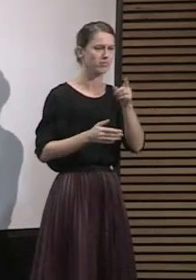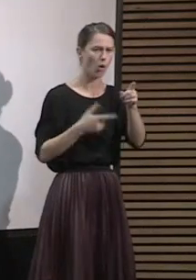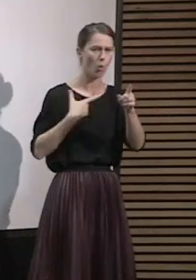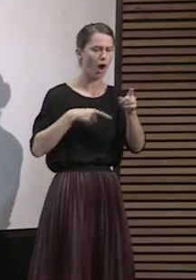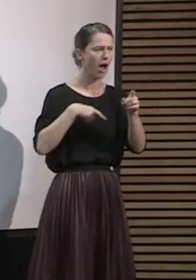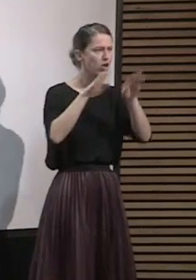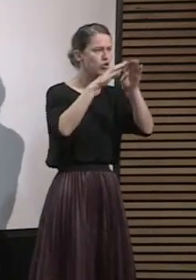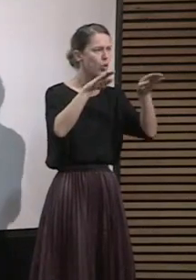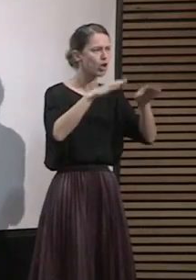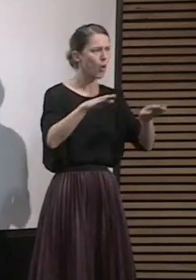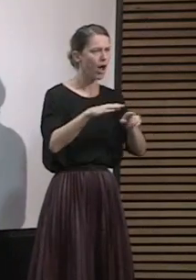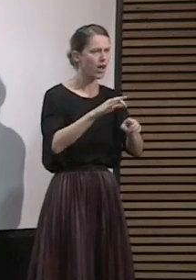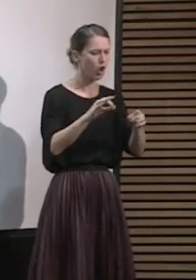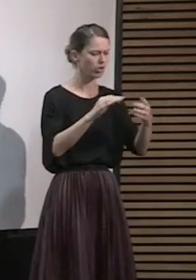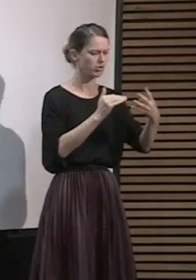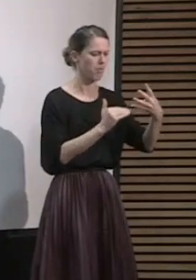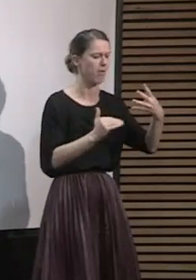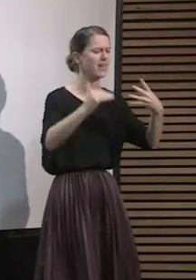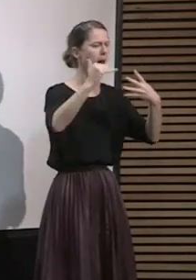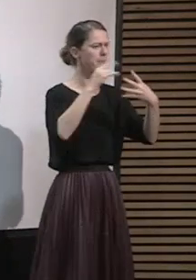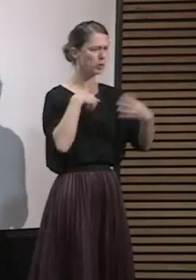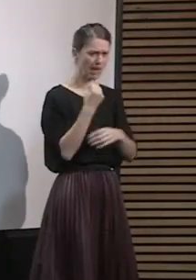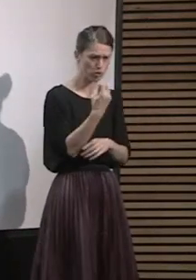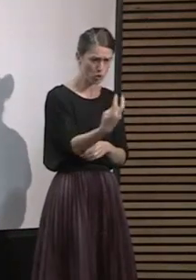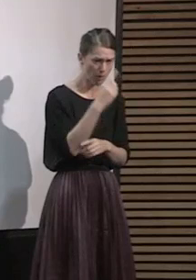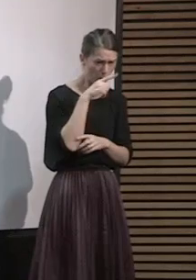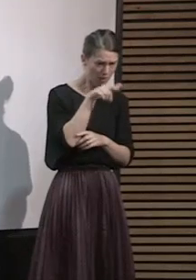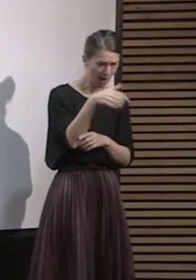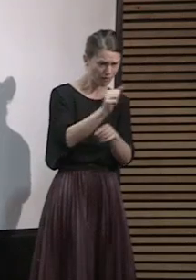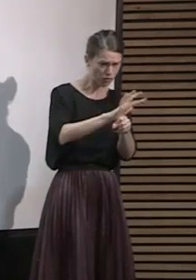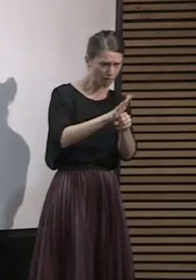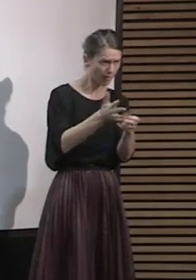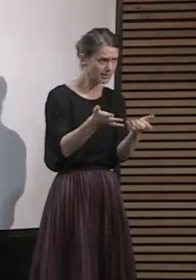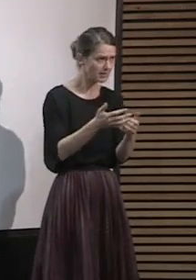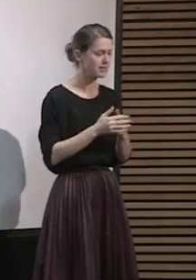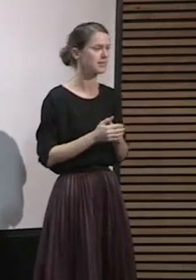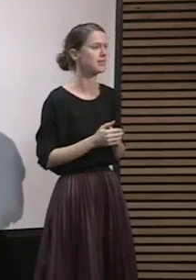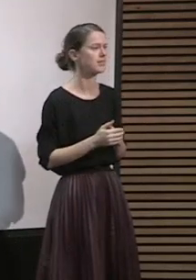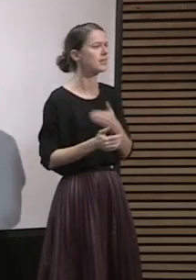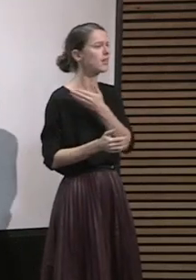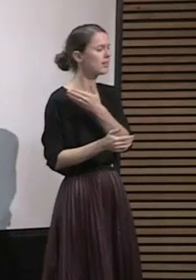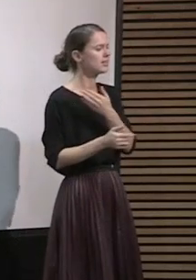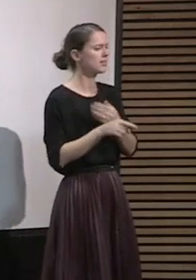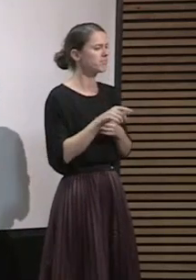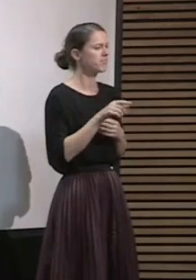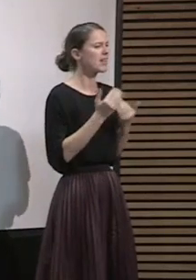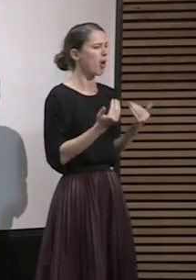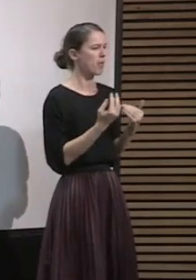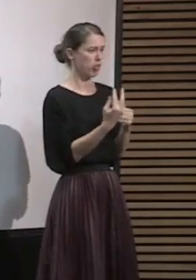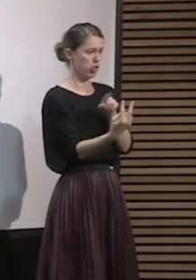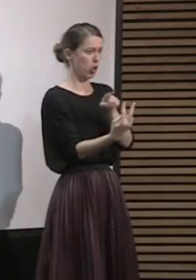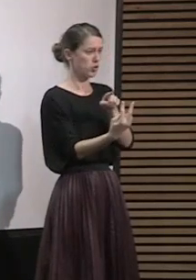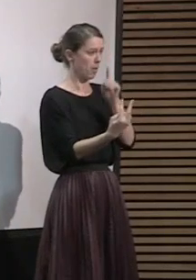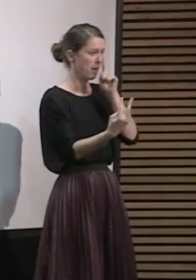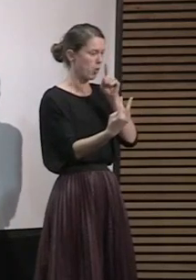Tokoroa into a higher alert level, given the two cases there? Yeah, at this stage, of course, those cases are very clearly and directly